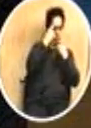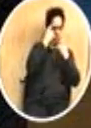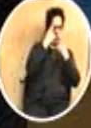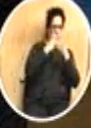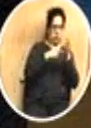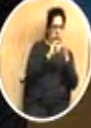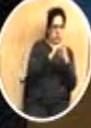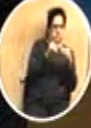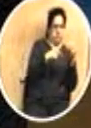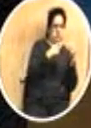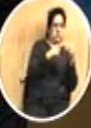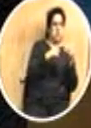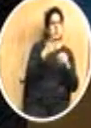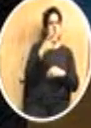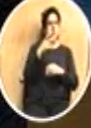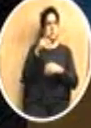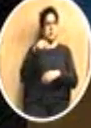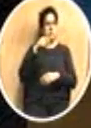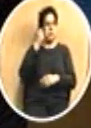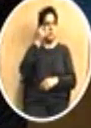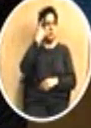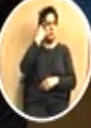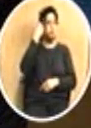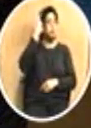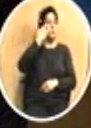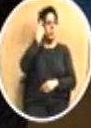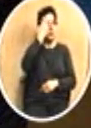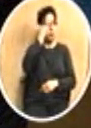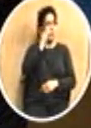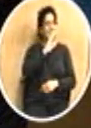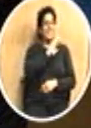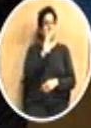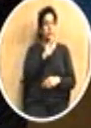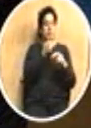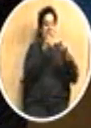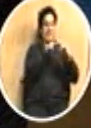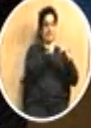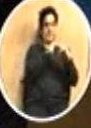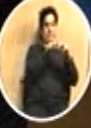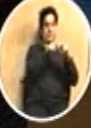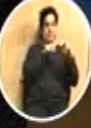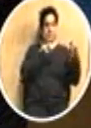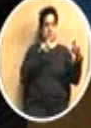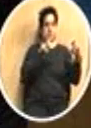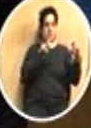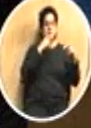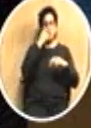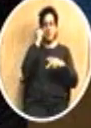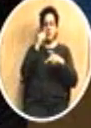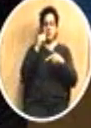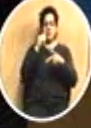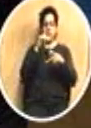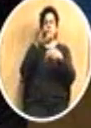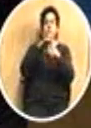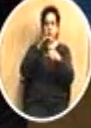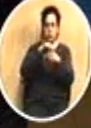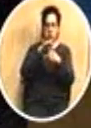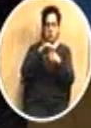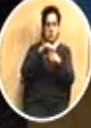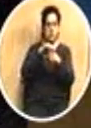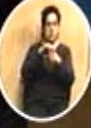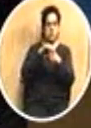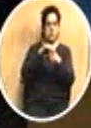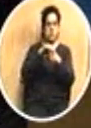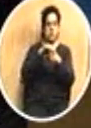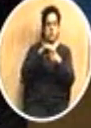about, you'd have to understand that the very reason you're sitting there is because of a thing called a vote. This